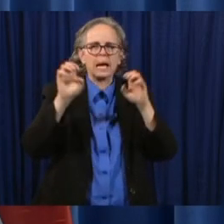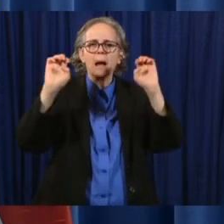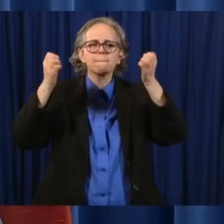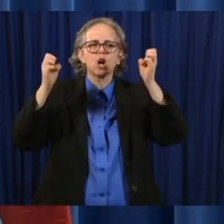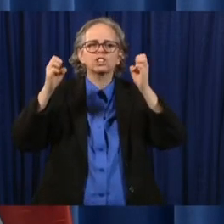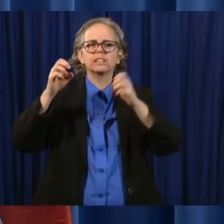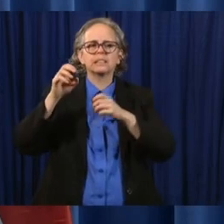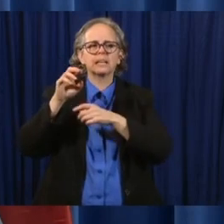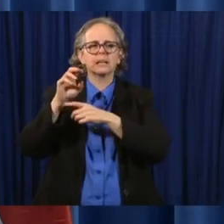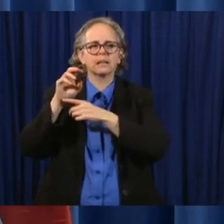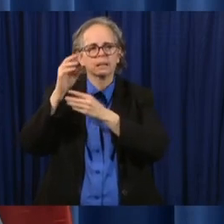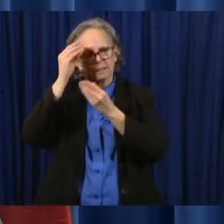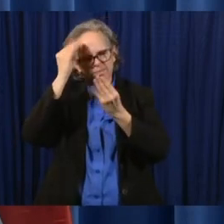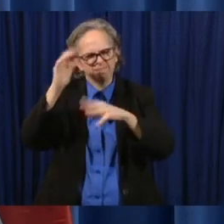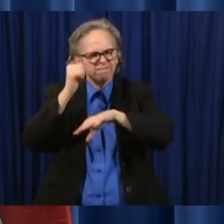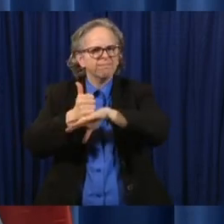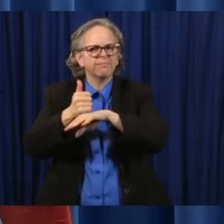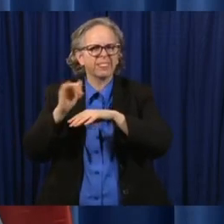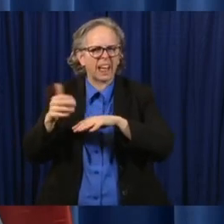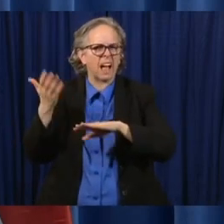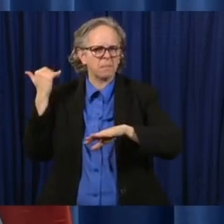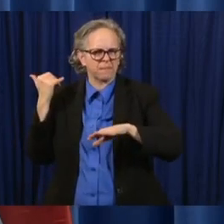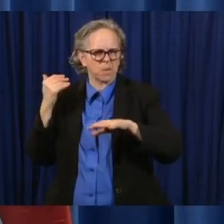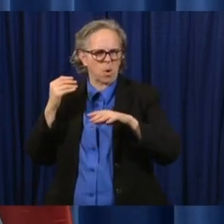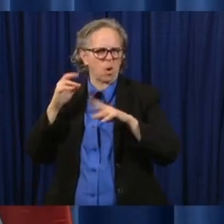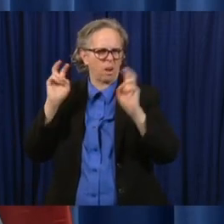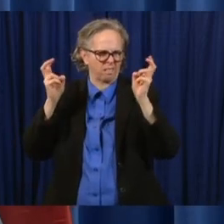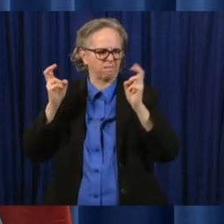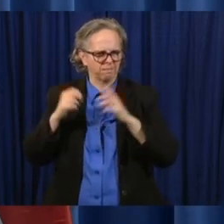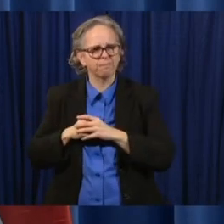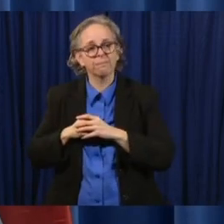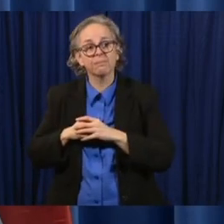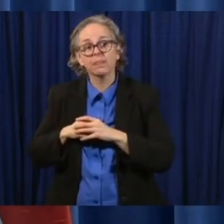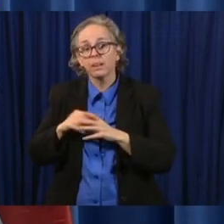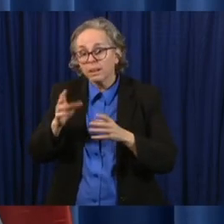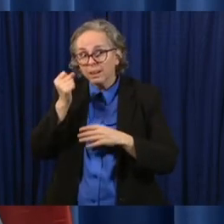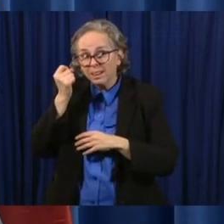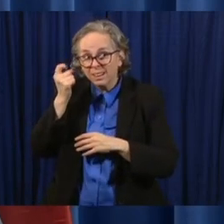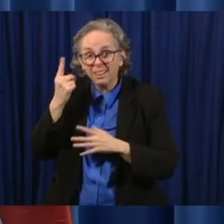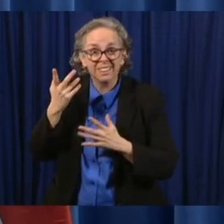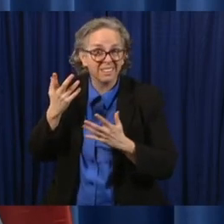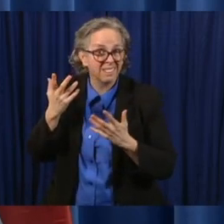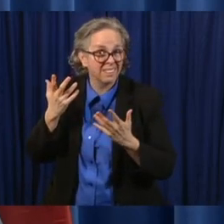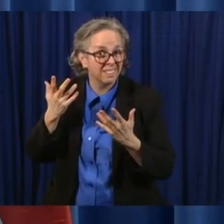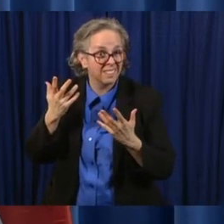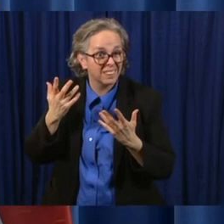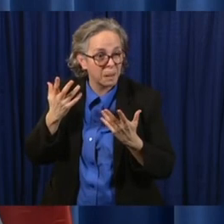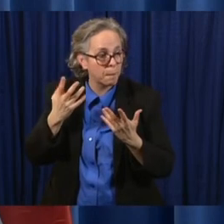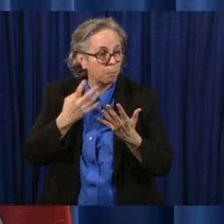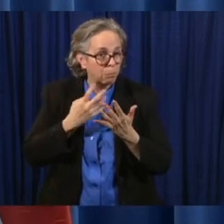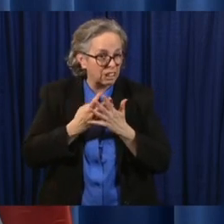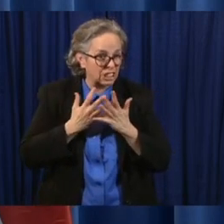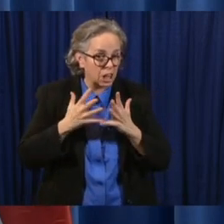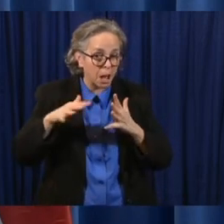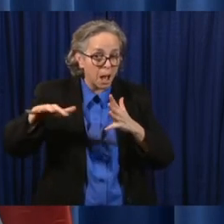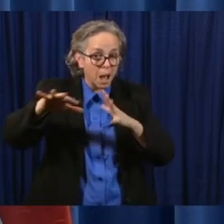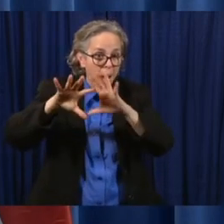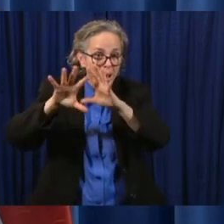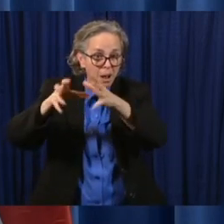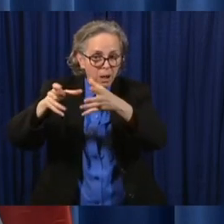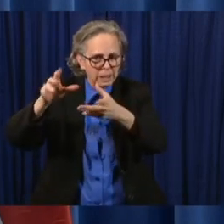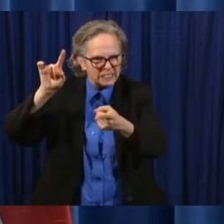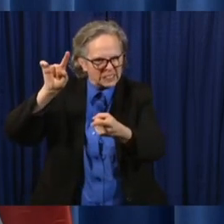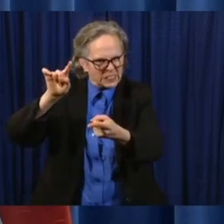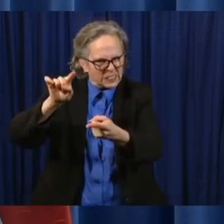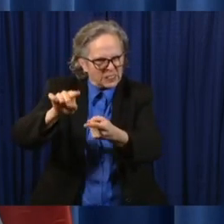number of years ago. Our prison population, we expect it to continue to go down, but even beyond